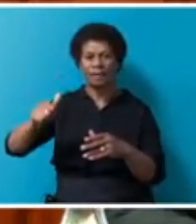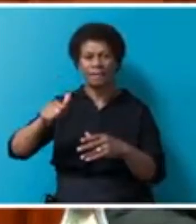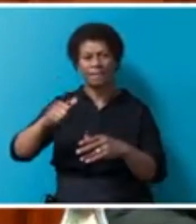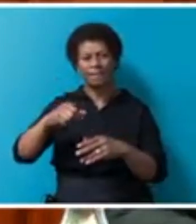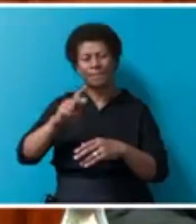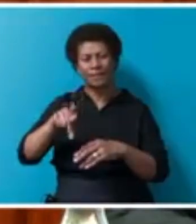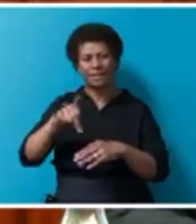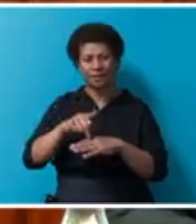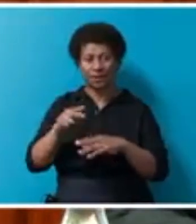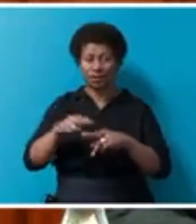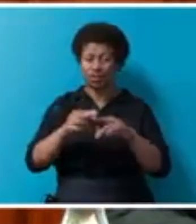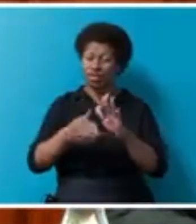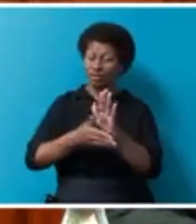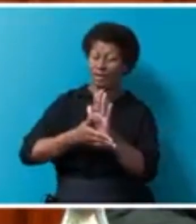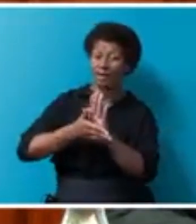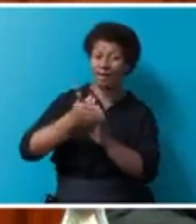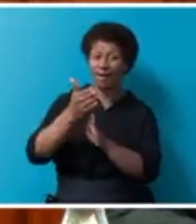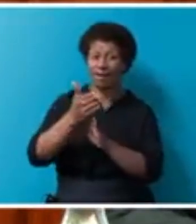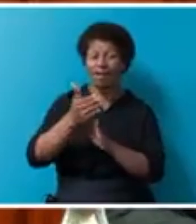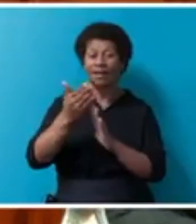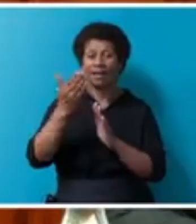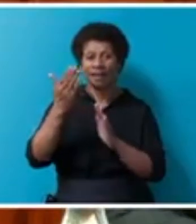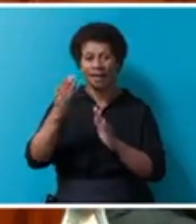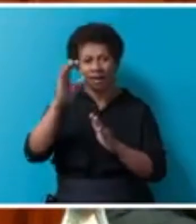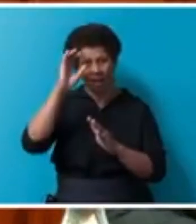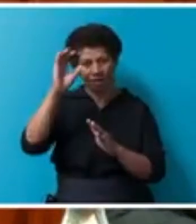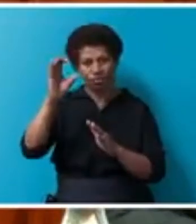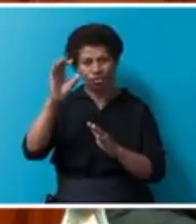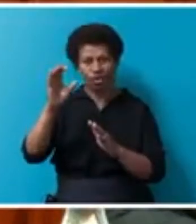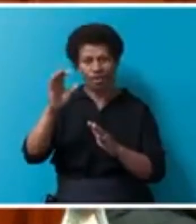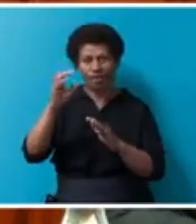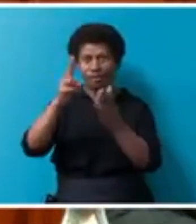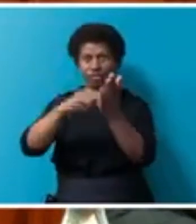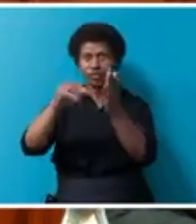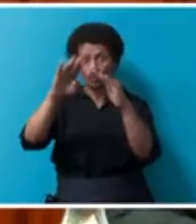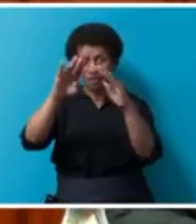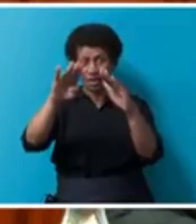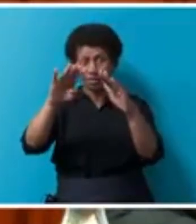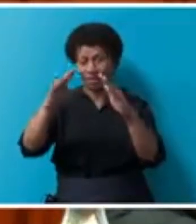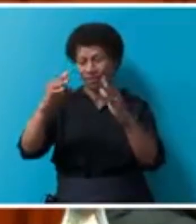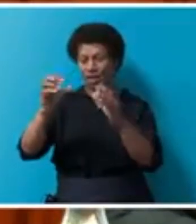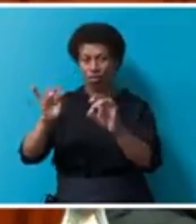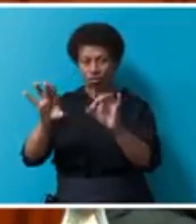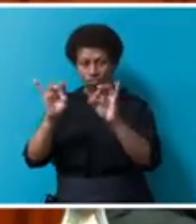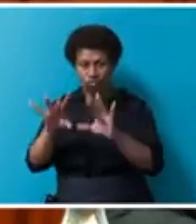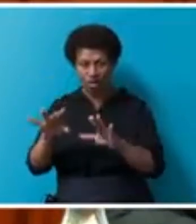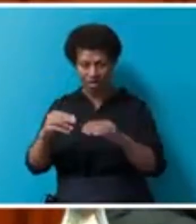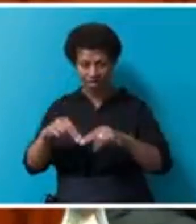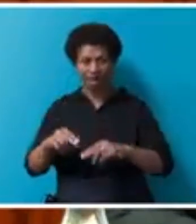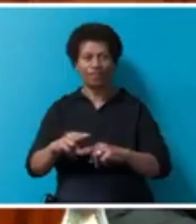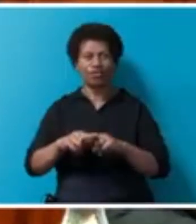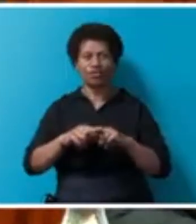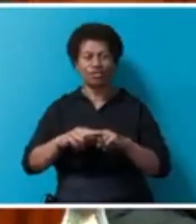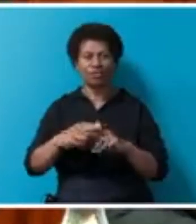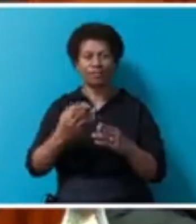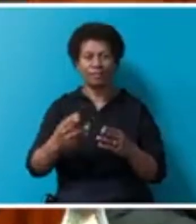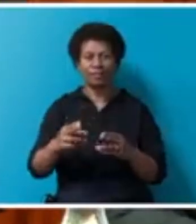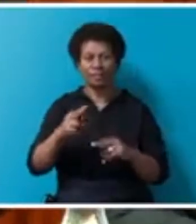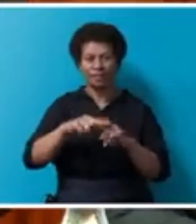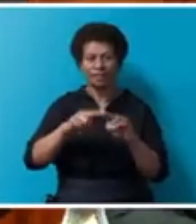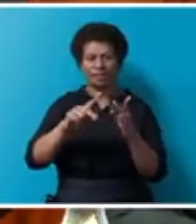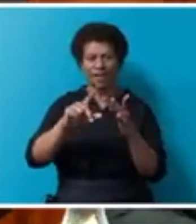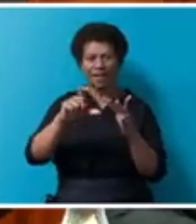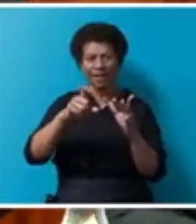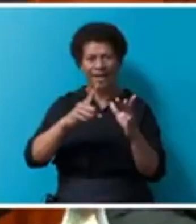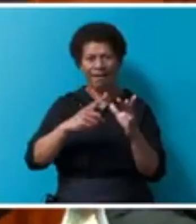Fiji is now the highest-ranked Pacific Island country after New Zealand and Australia. FICAC has introduced 3 key reforms in the last